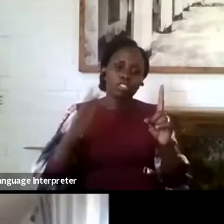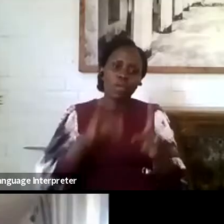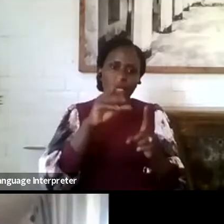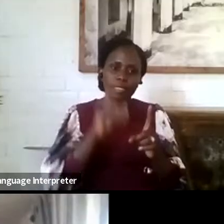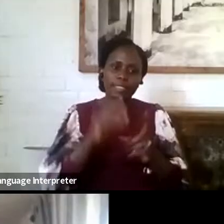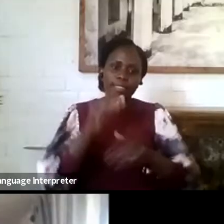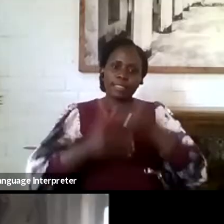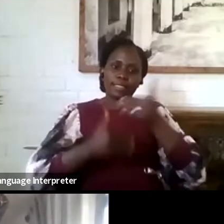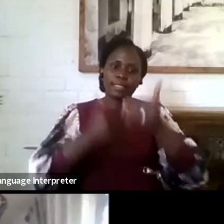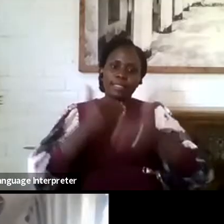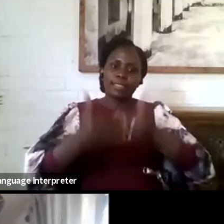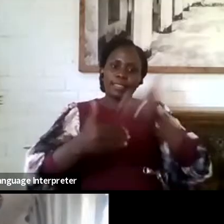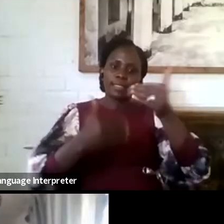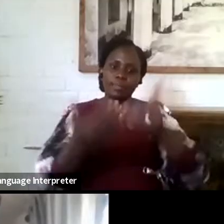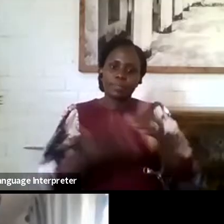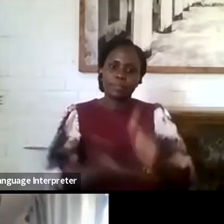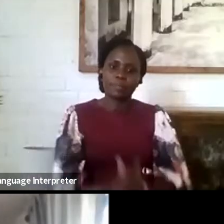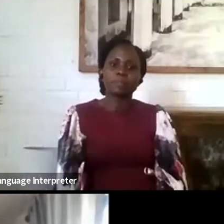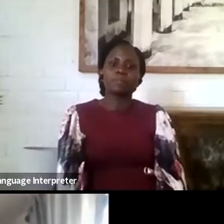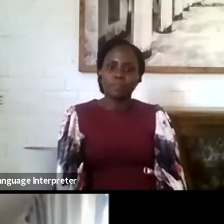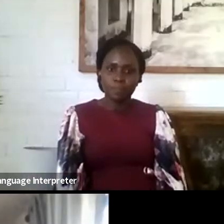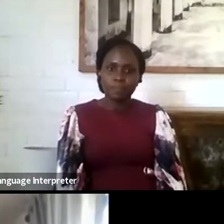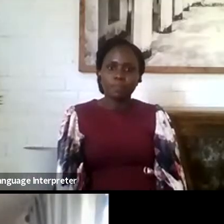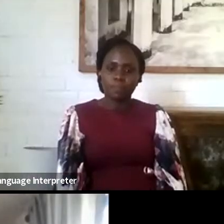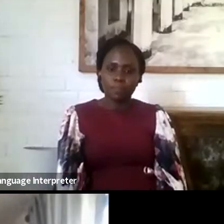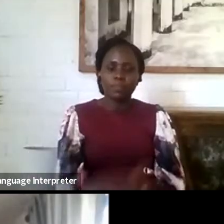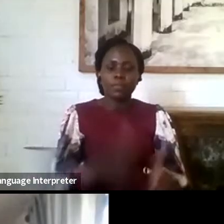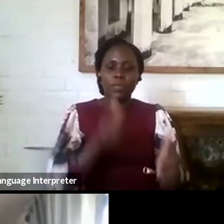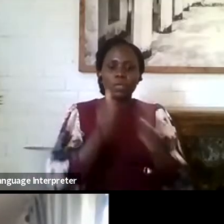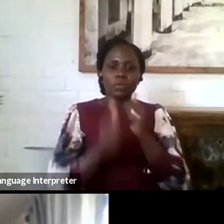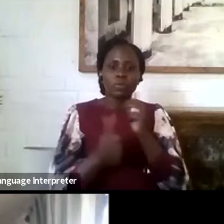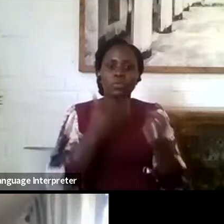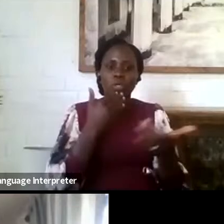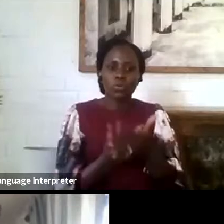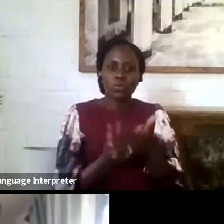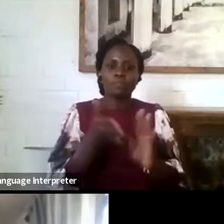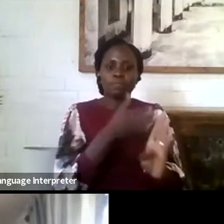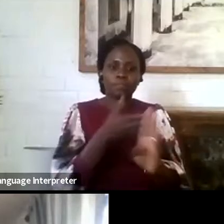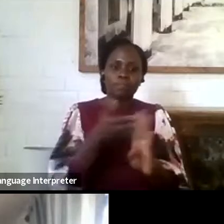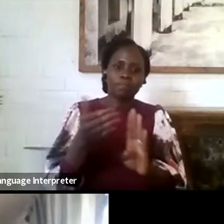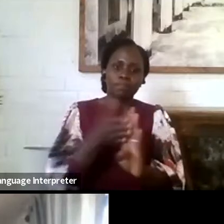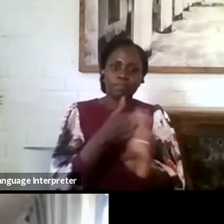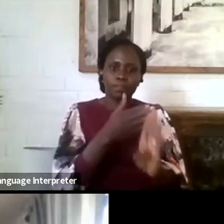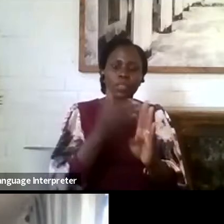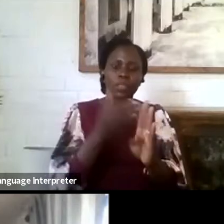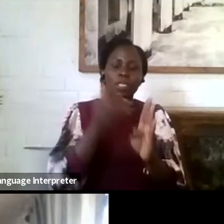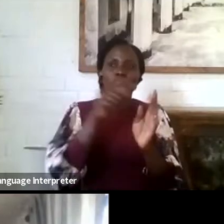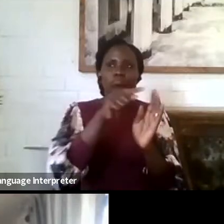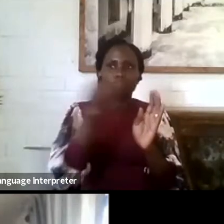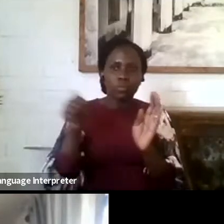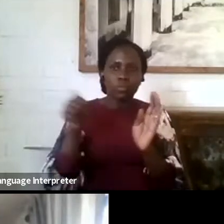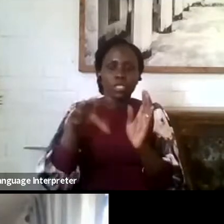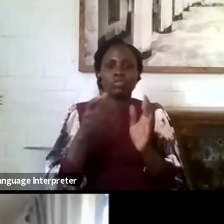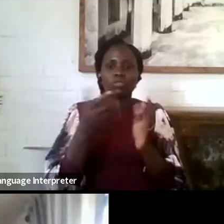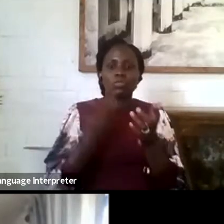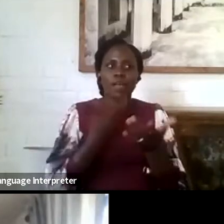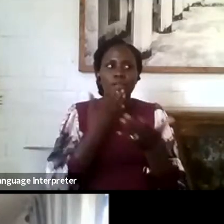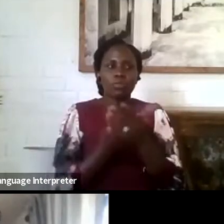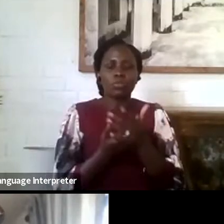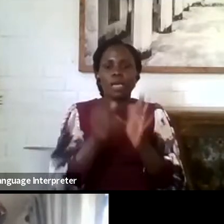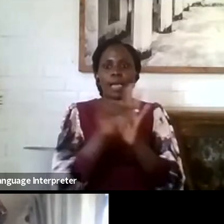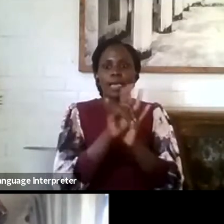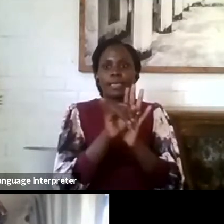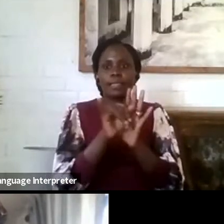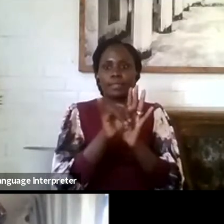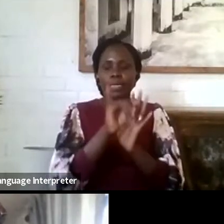the AU Digital Identity Framework is a good guide for countries across the region looking to implement an ID system. Within the